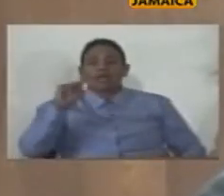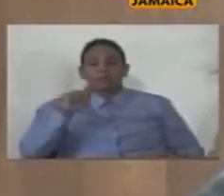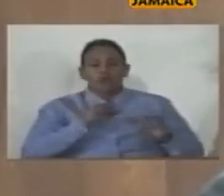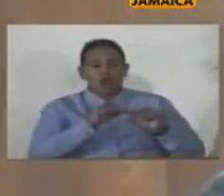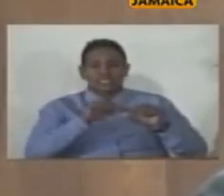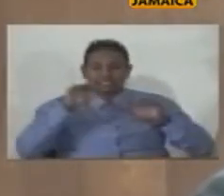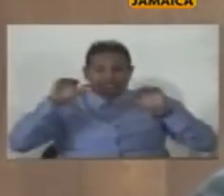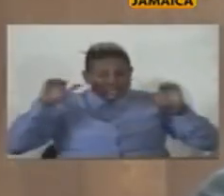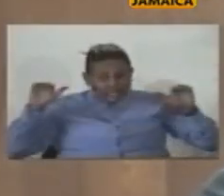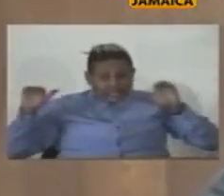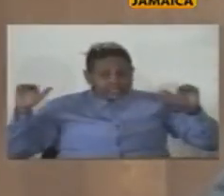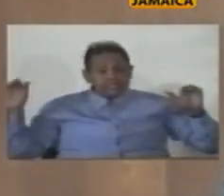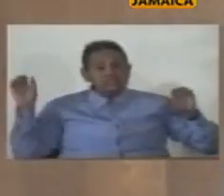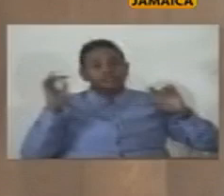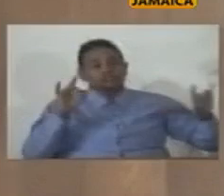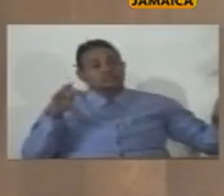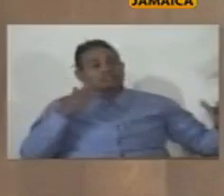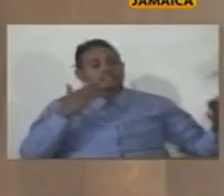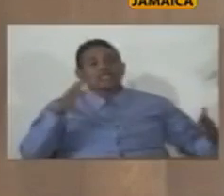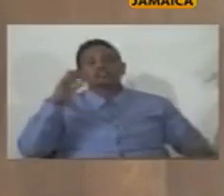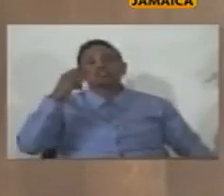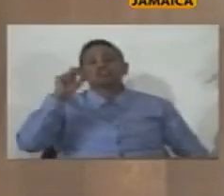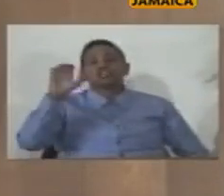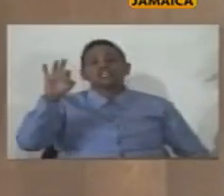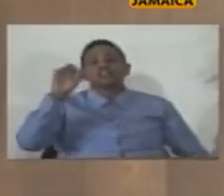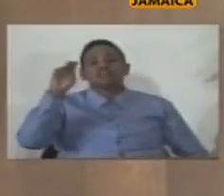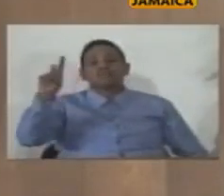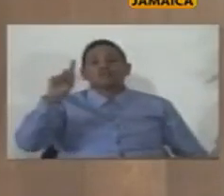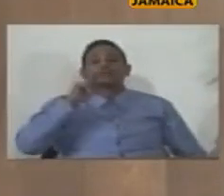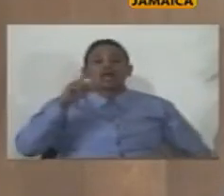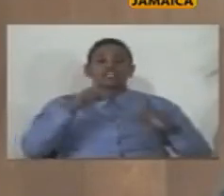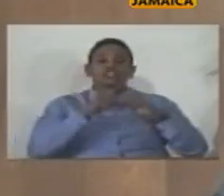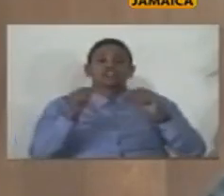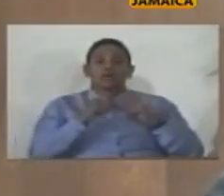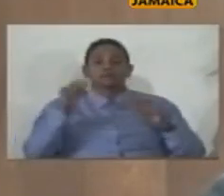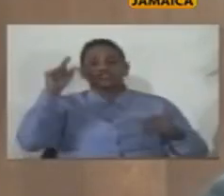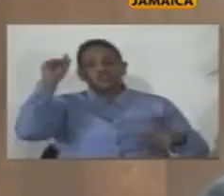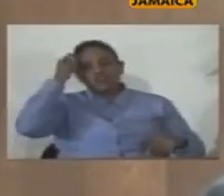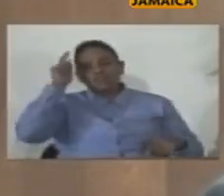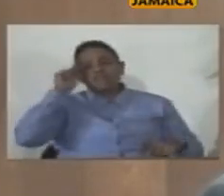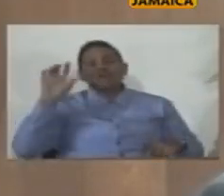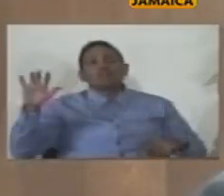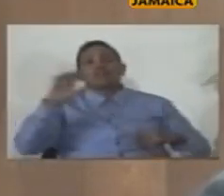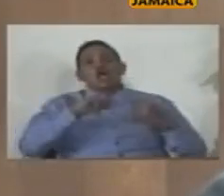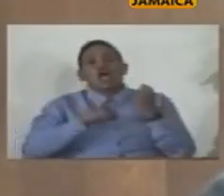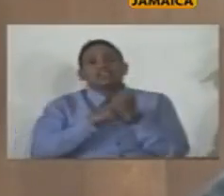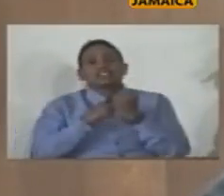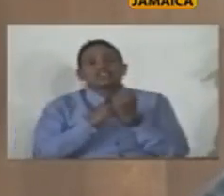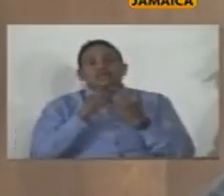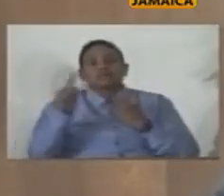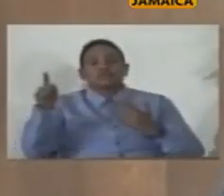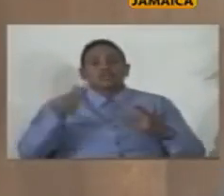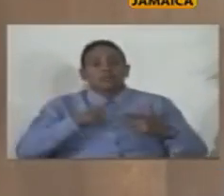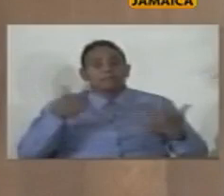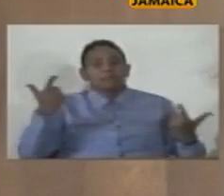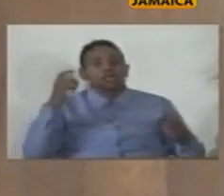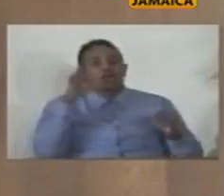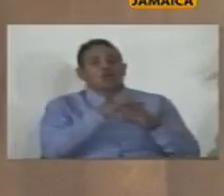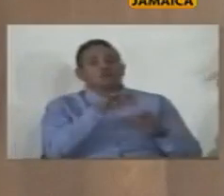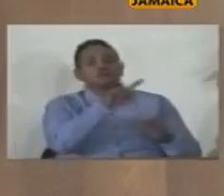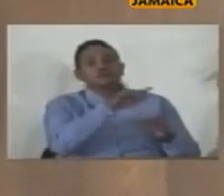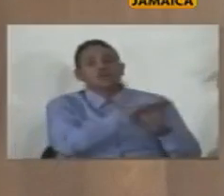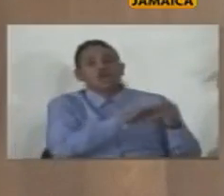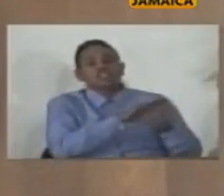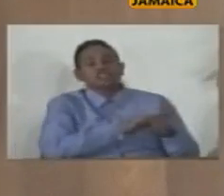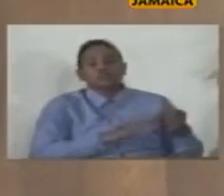representation. Thanks to the Chase Fund and the Japanese government for their assistance and their tremendous contribution to the